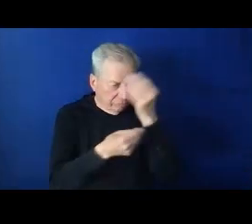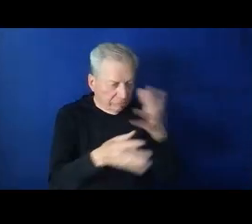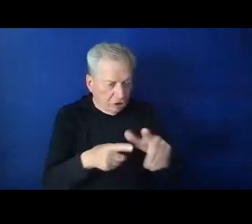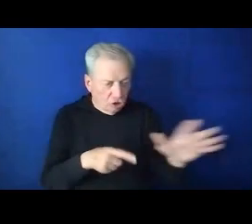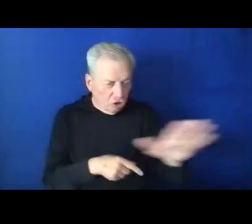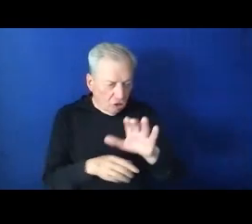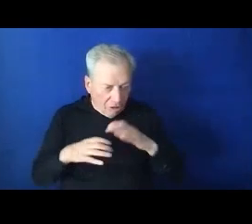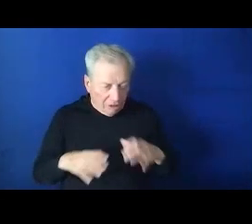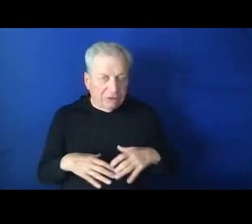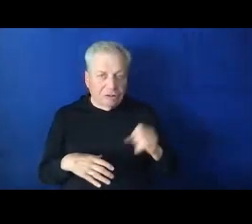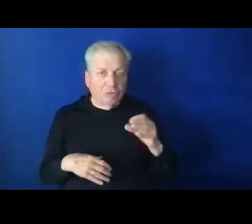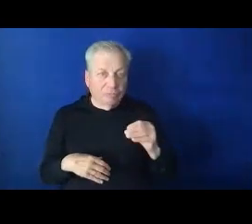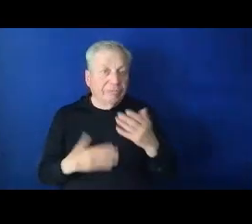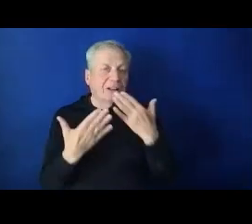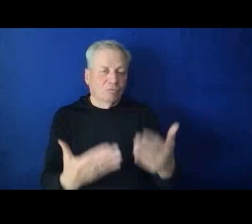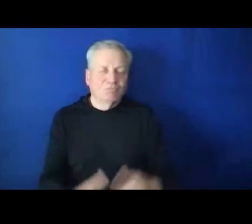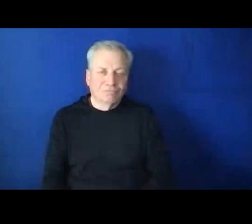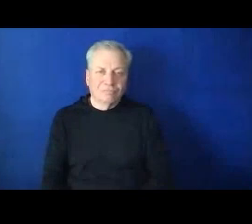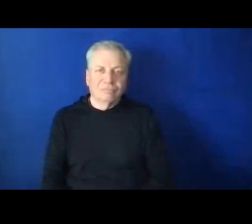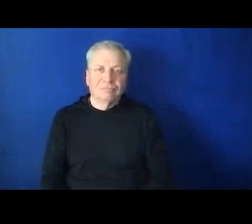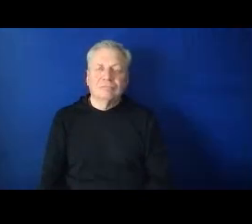thank you.